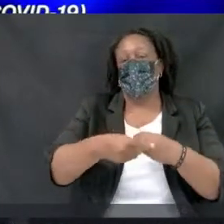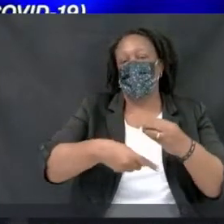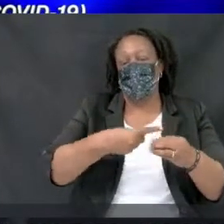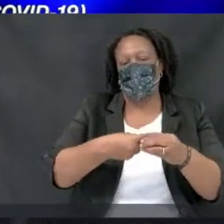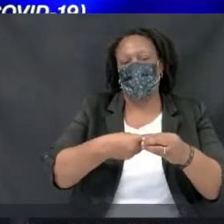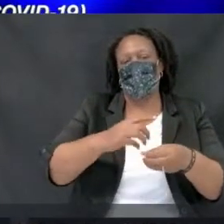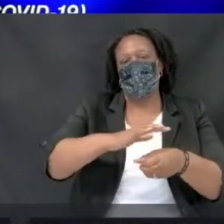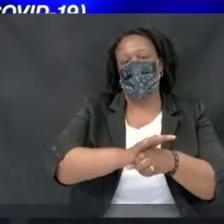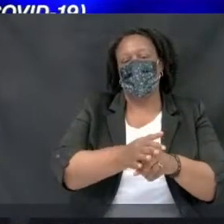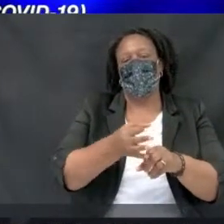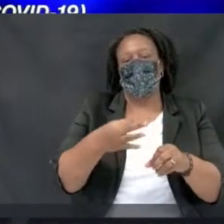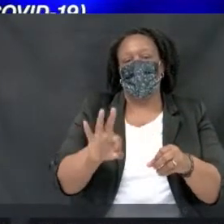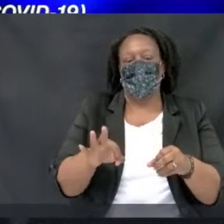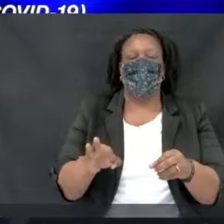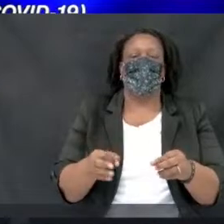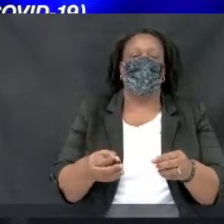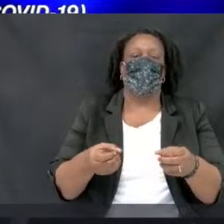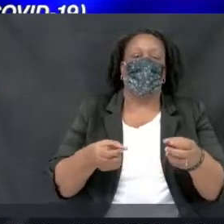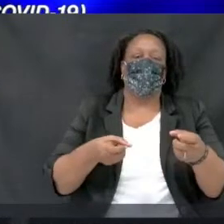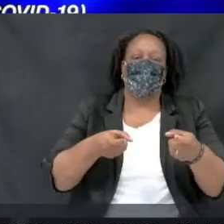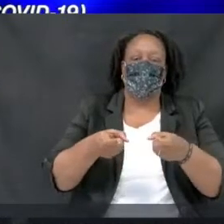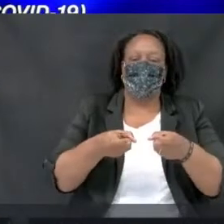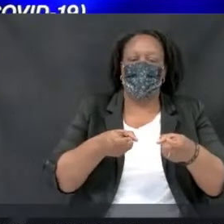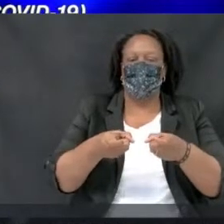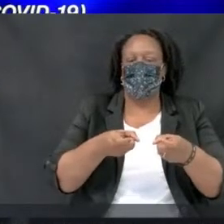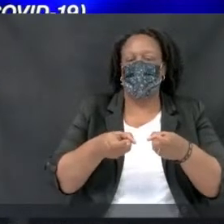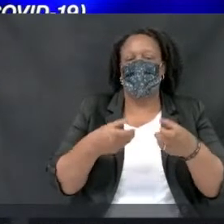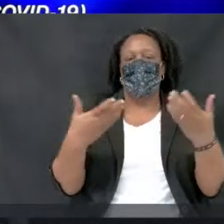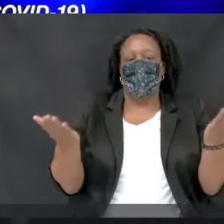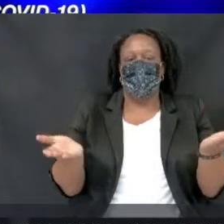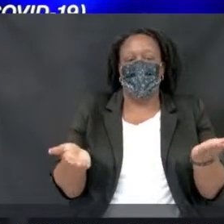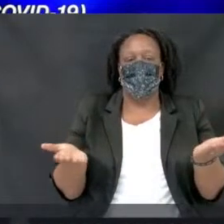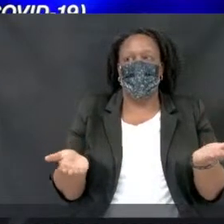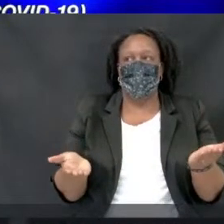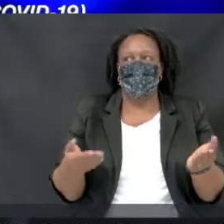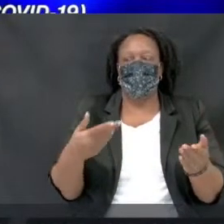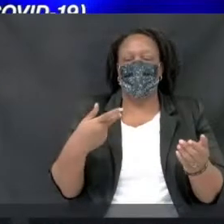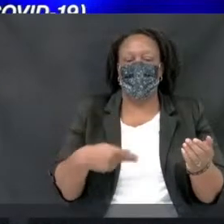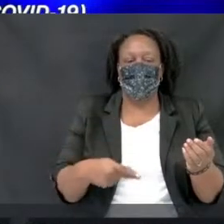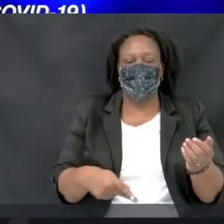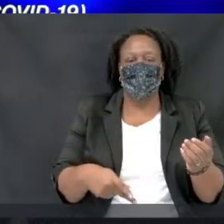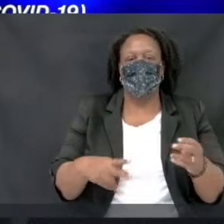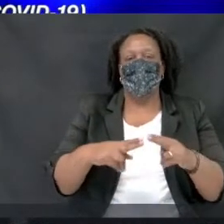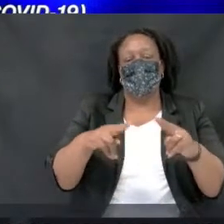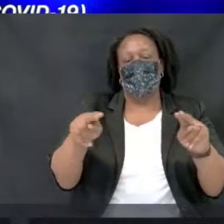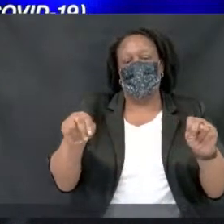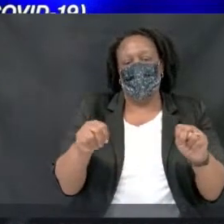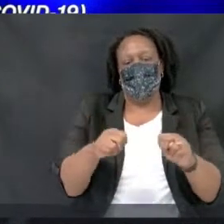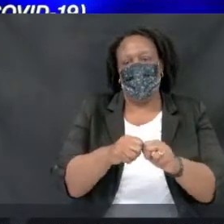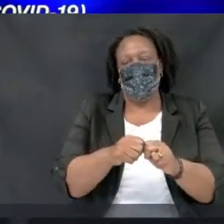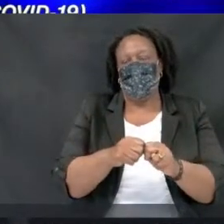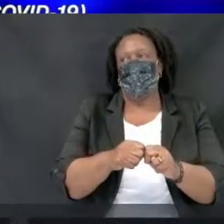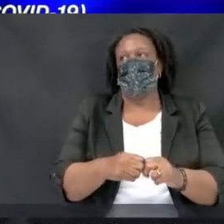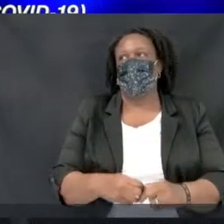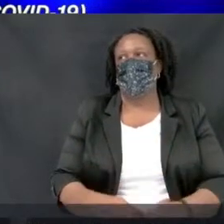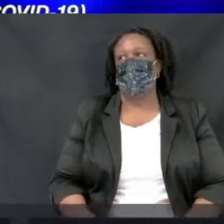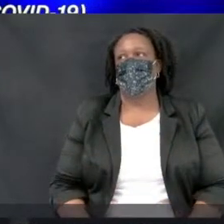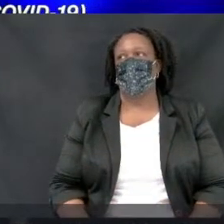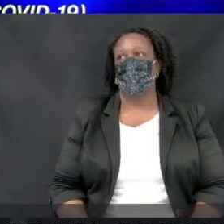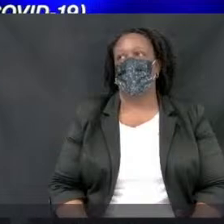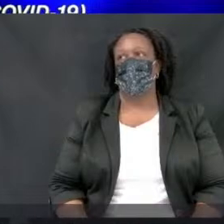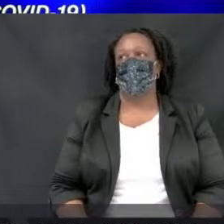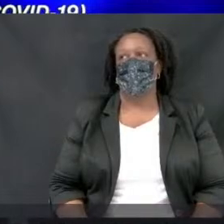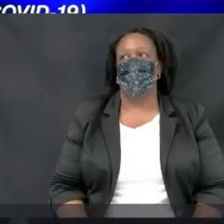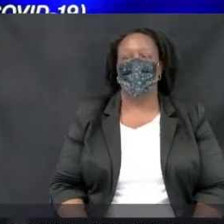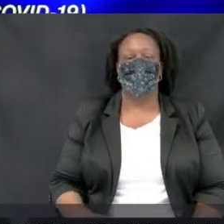to the COVID-19 pandemic and its management here in the Federation of St. Kitts and Nevis. We